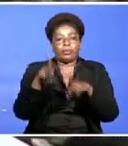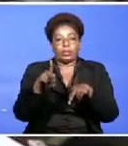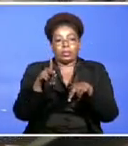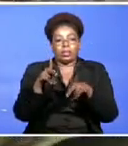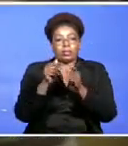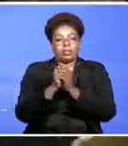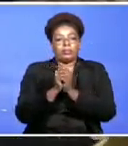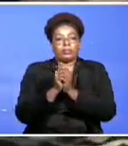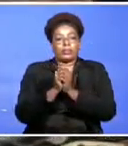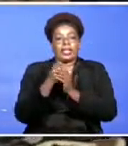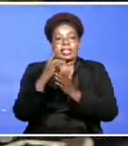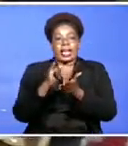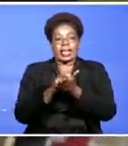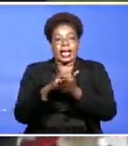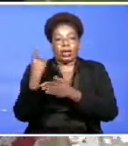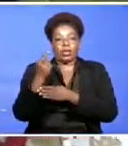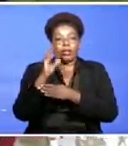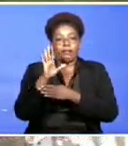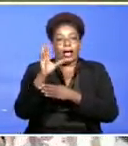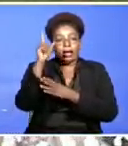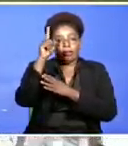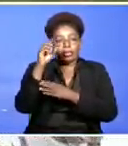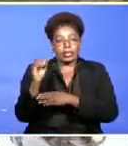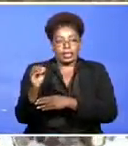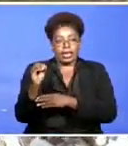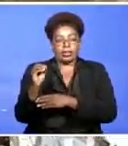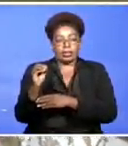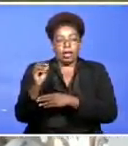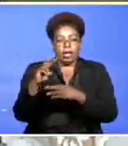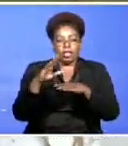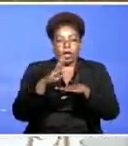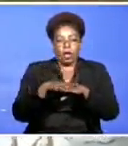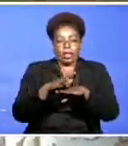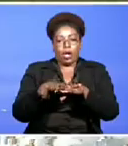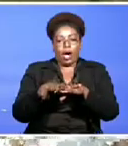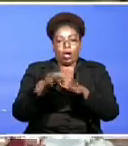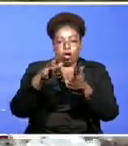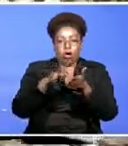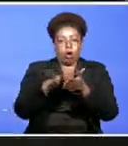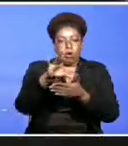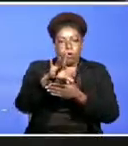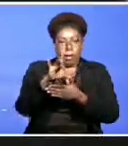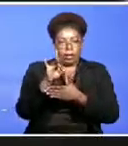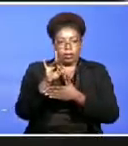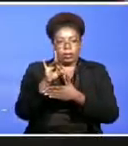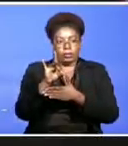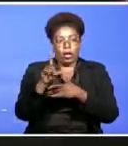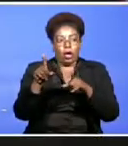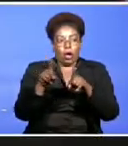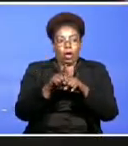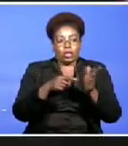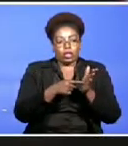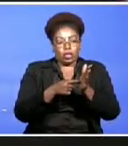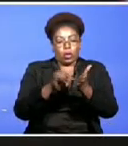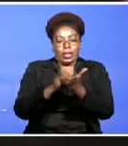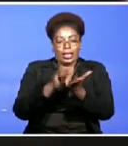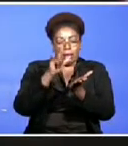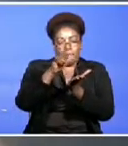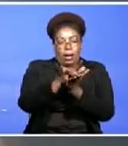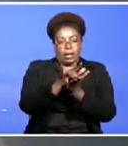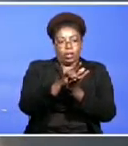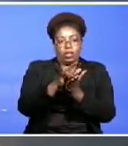Crash investigators say that only 5% of anything as it relates to the crash has been discovered so far. They also reveal that the pilot had